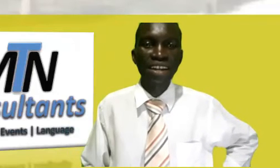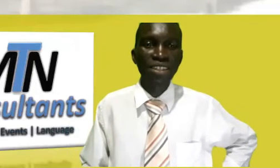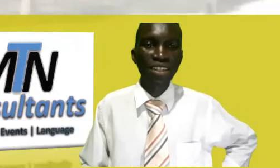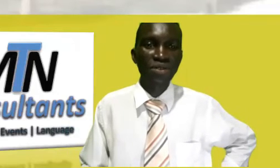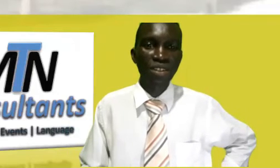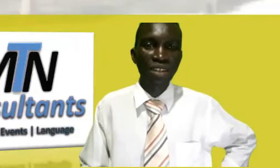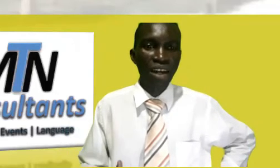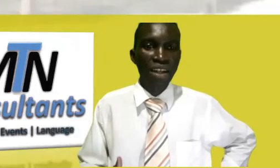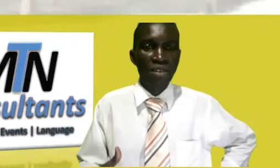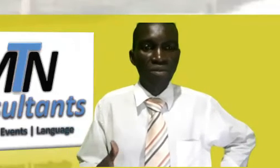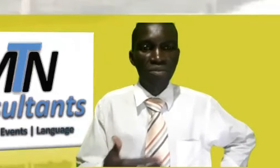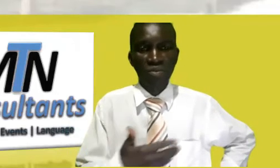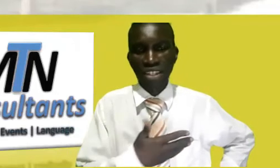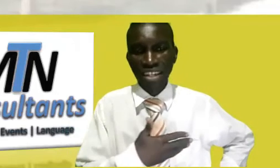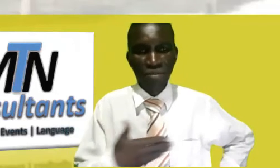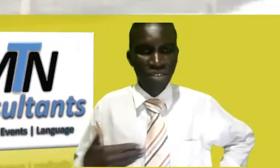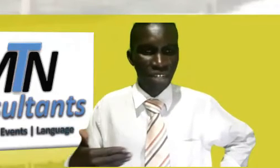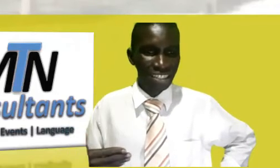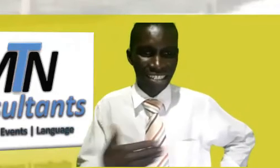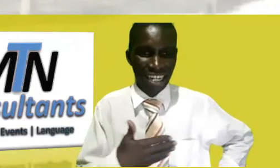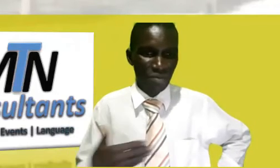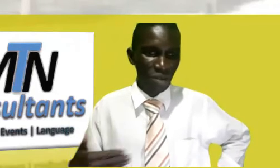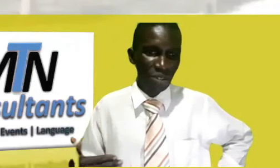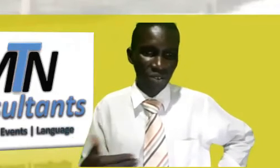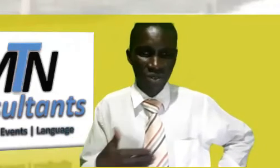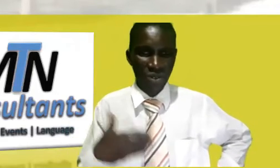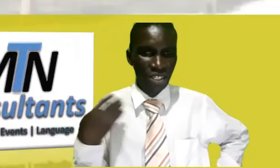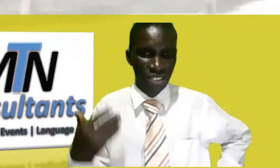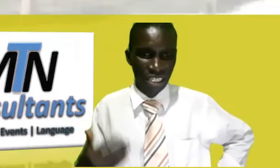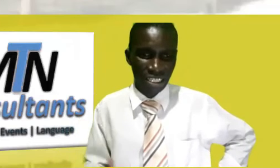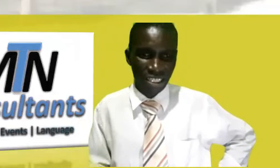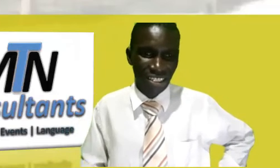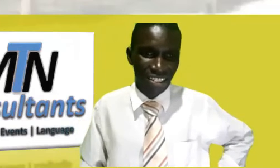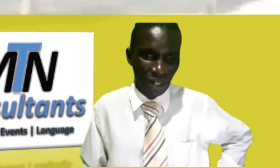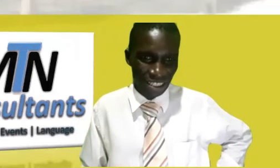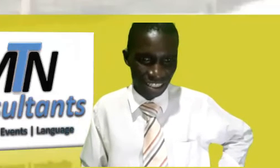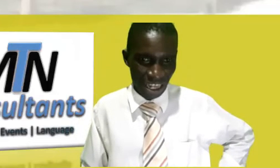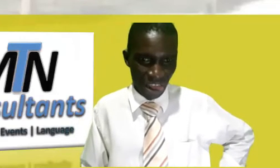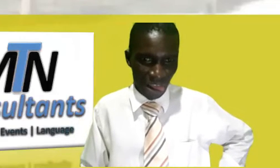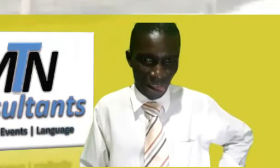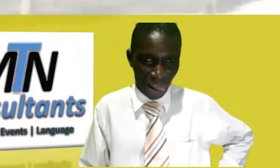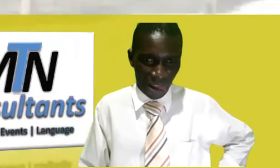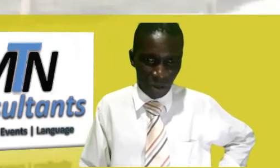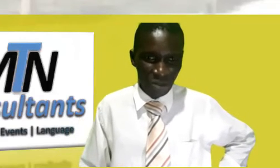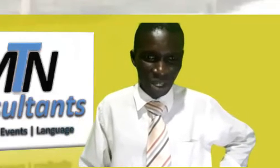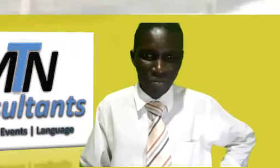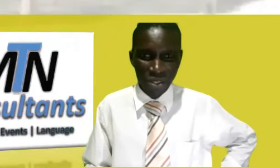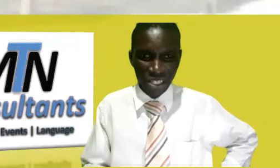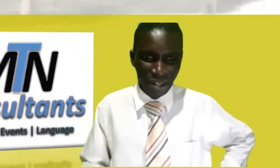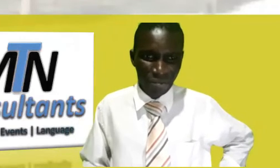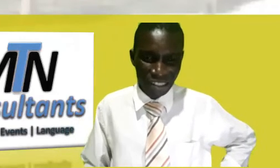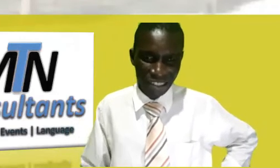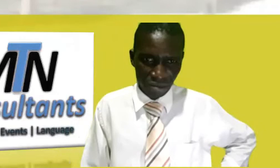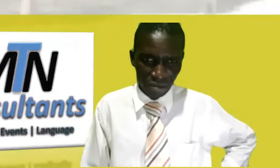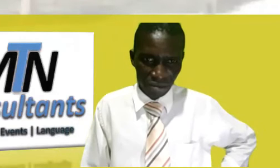identify themselves? The names, Mazita, Amabizo, to these ECD ones. Where do they put